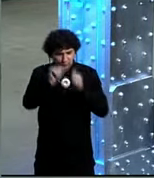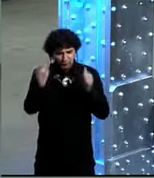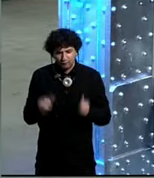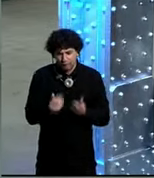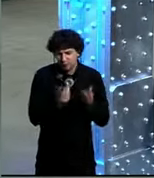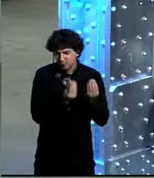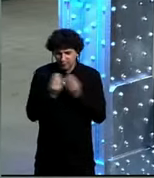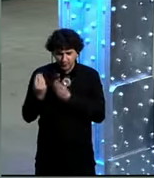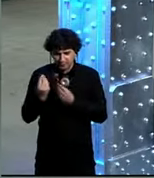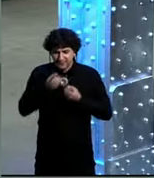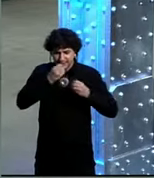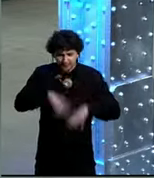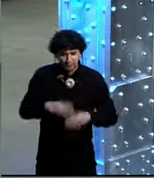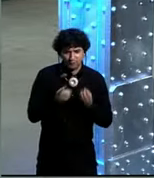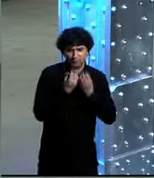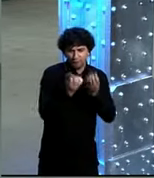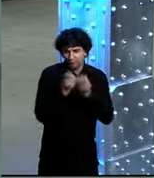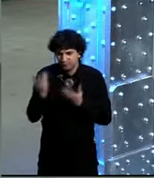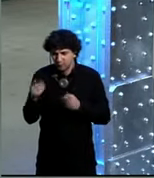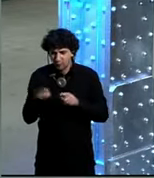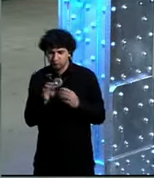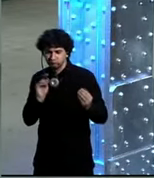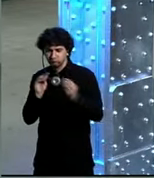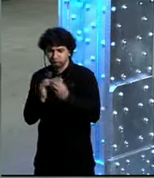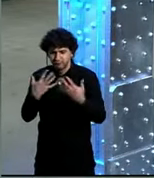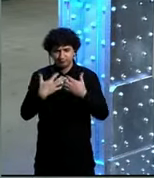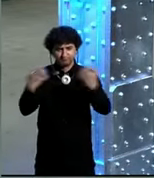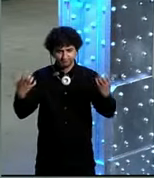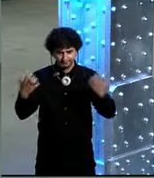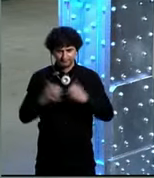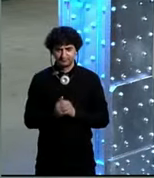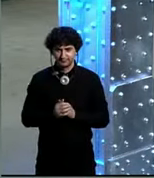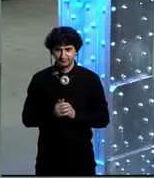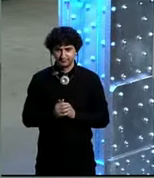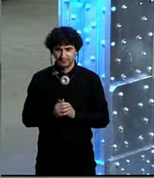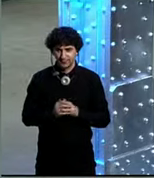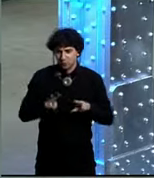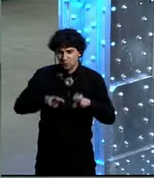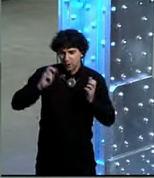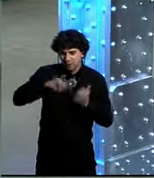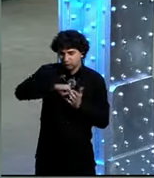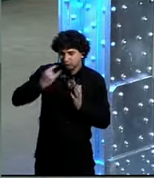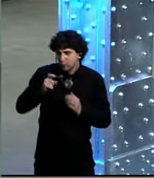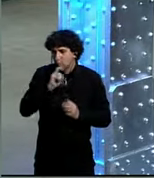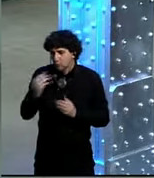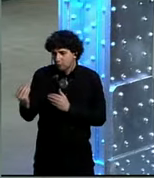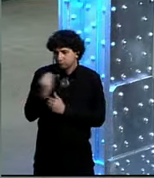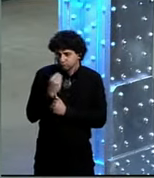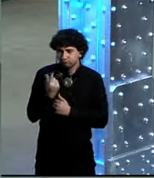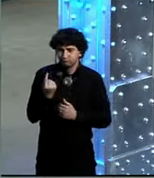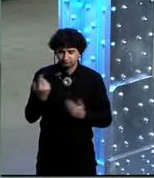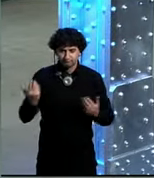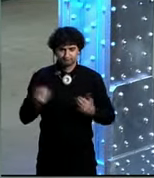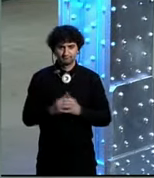new ways to coexist with the audience and new financing models. And what I would like for all of us to agree on